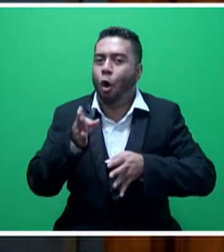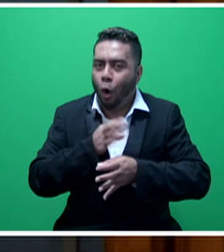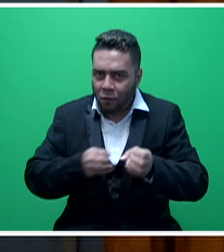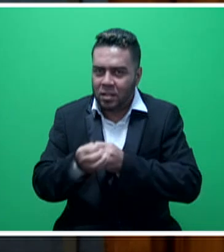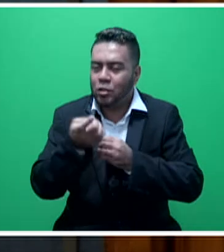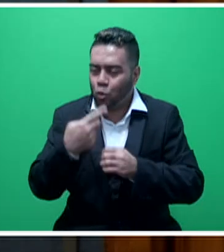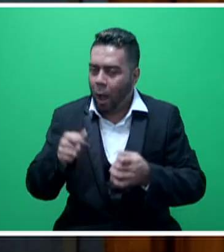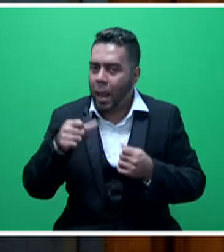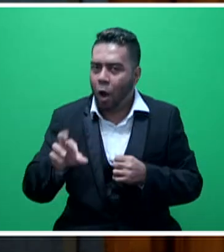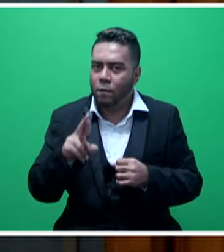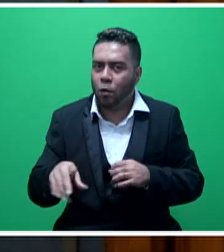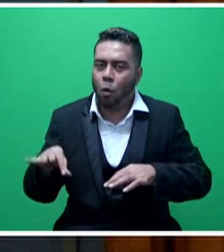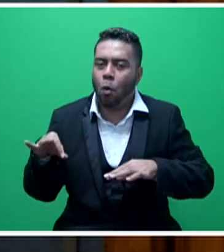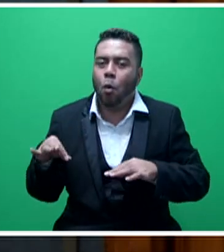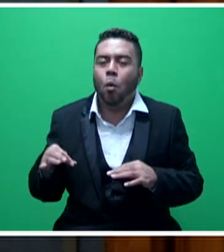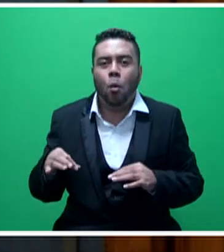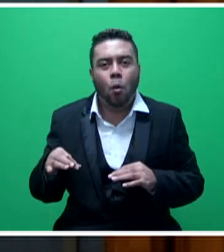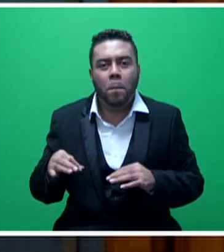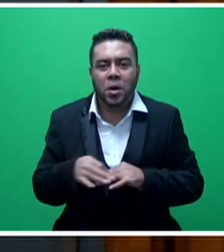online registration of birth notification.